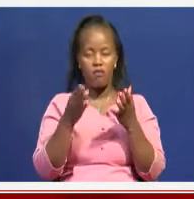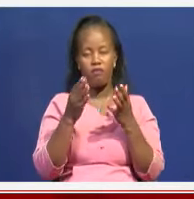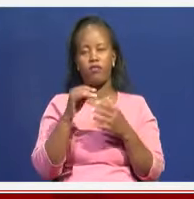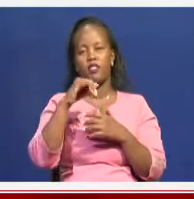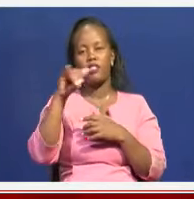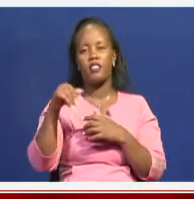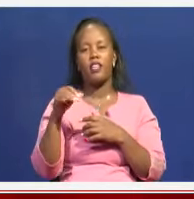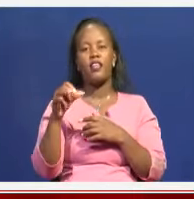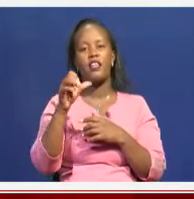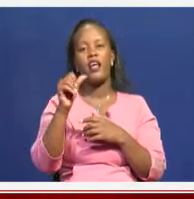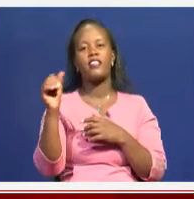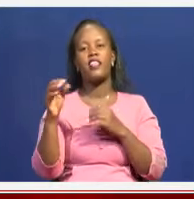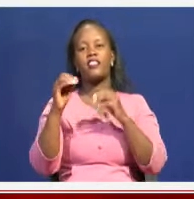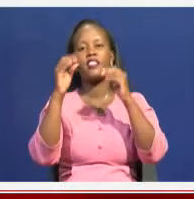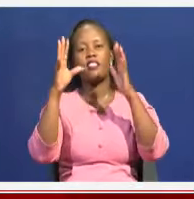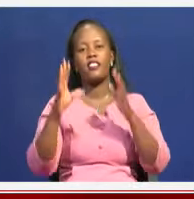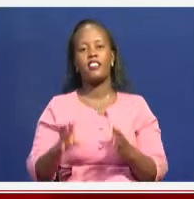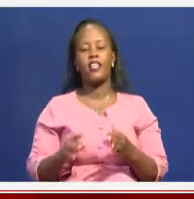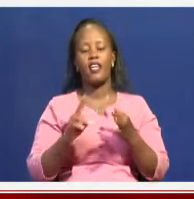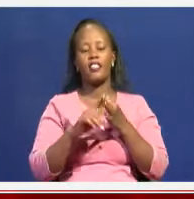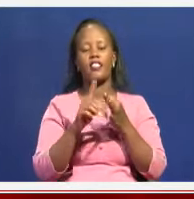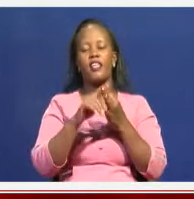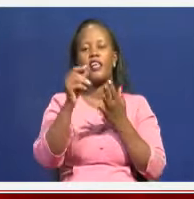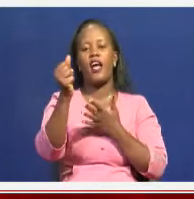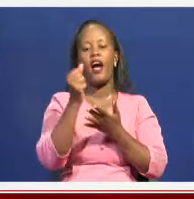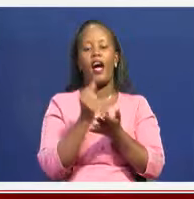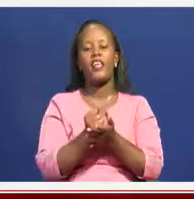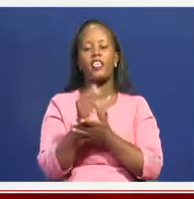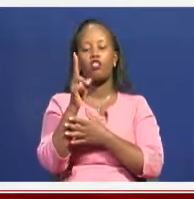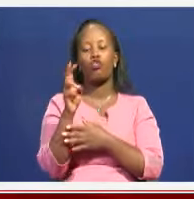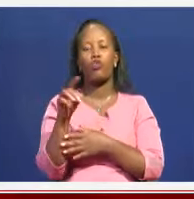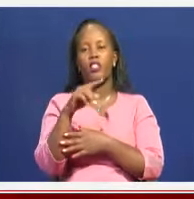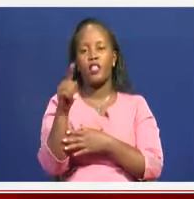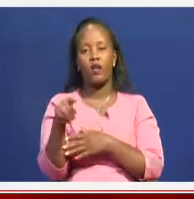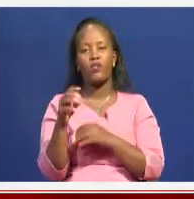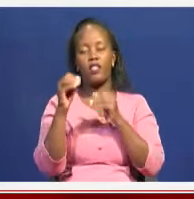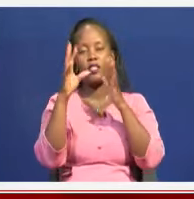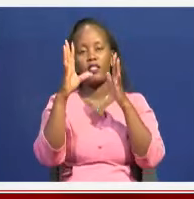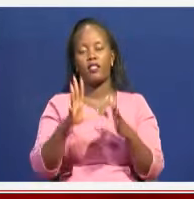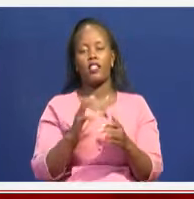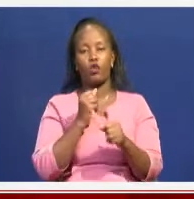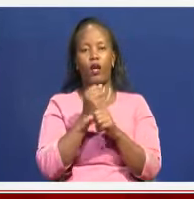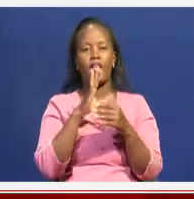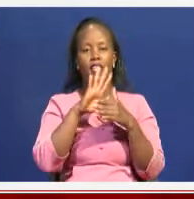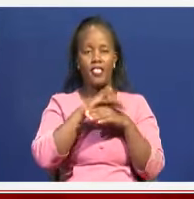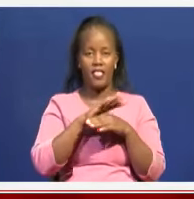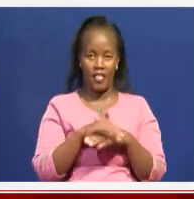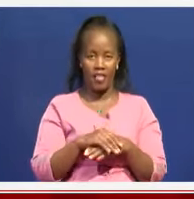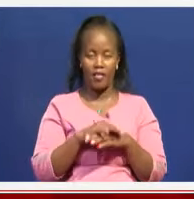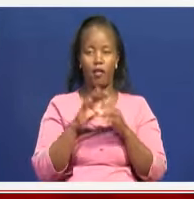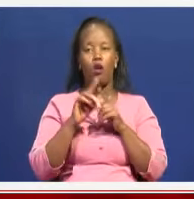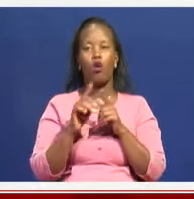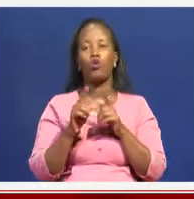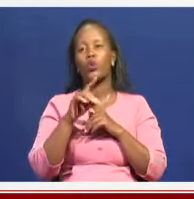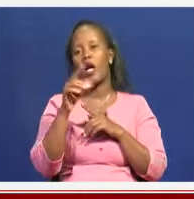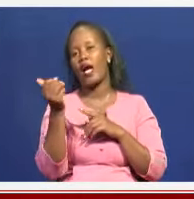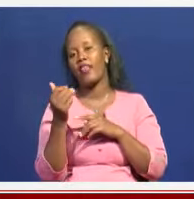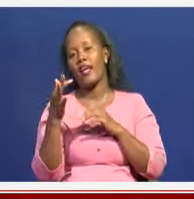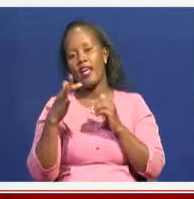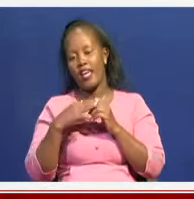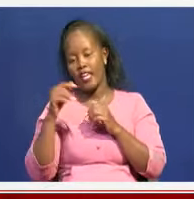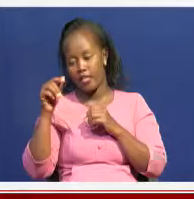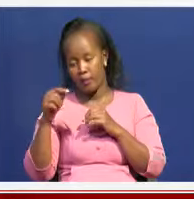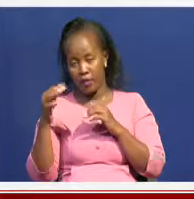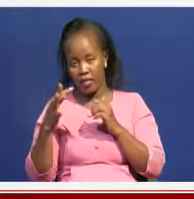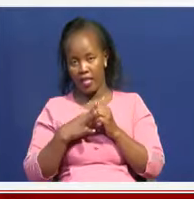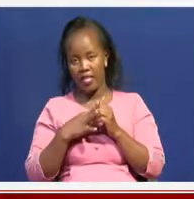teachers, hiring of 20,000 interns, and the enhanced allocation of an extra 8.8 billion shillings towards